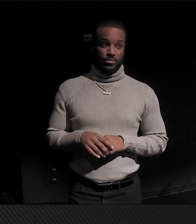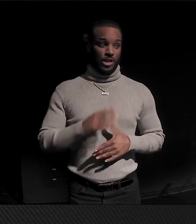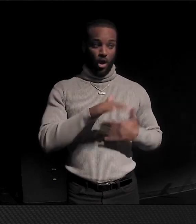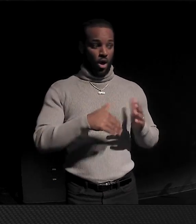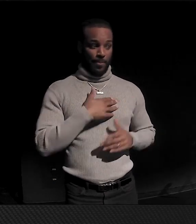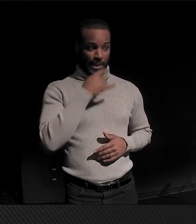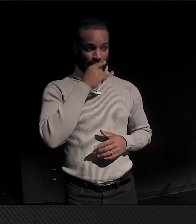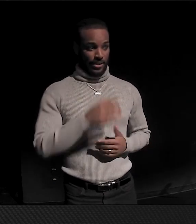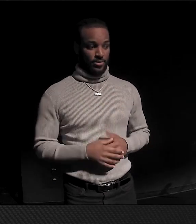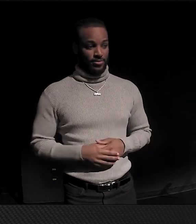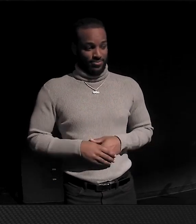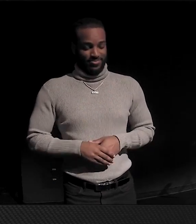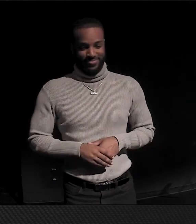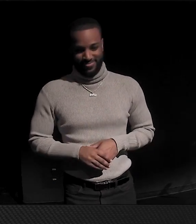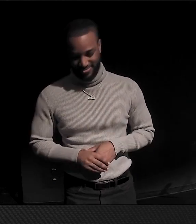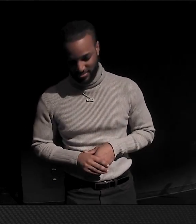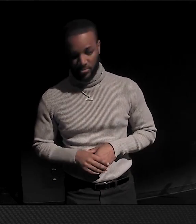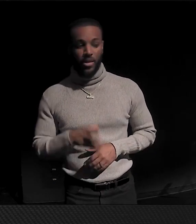Kim. Okay.